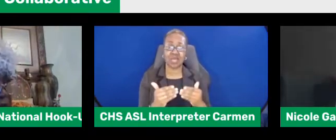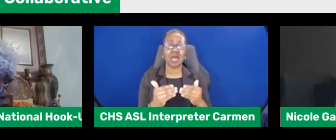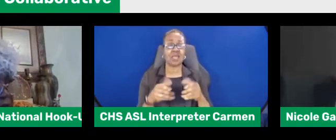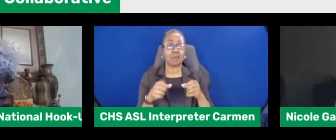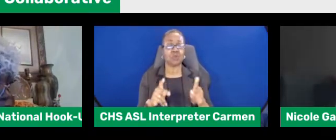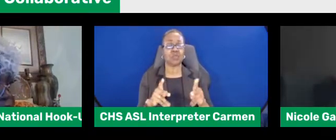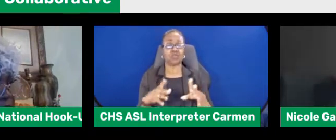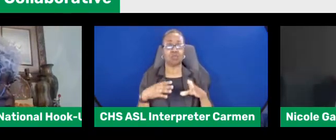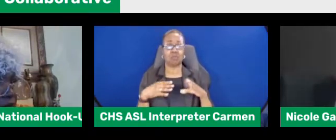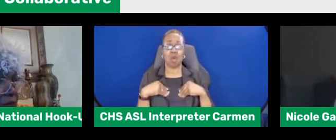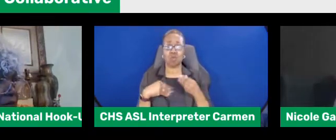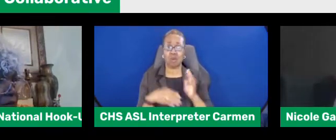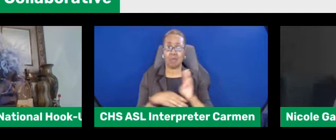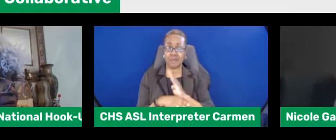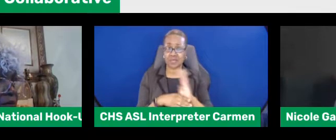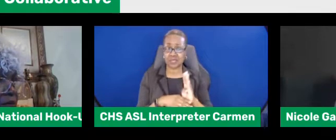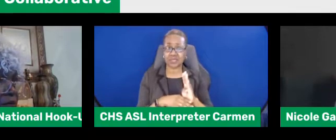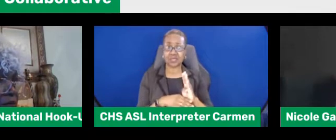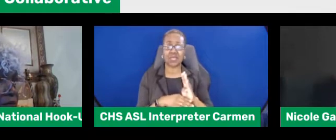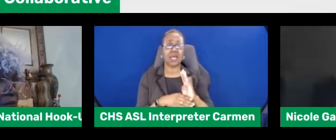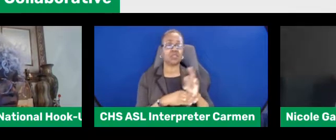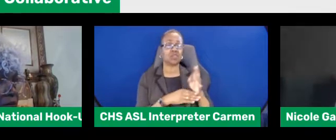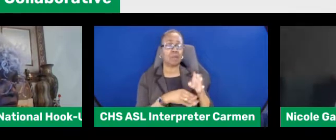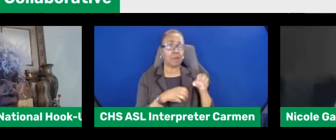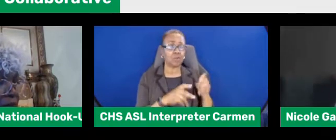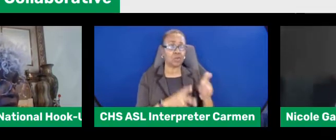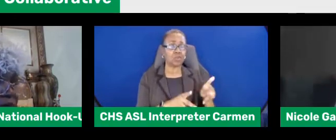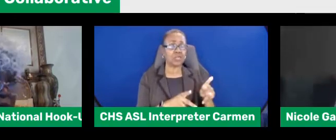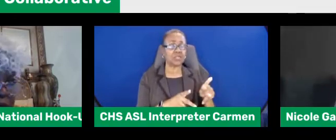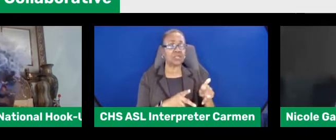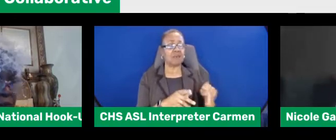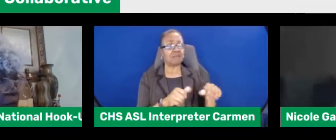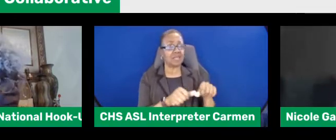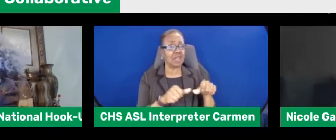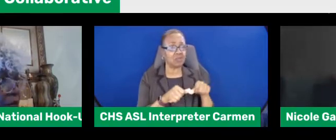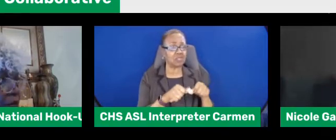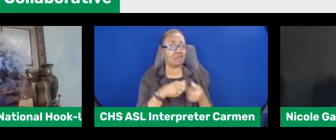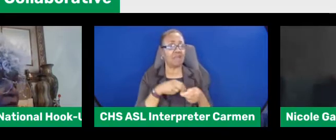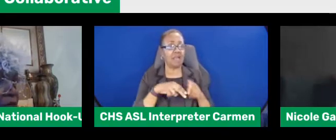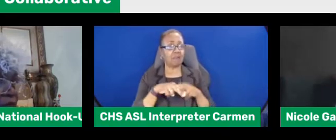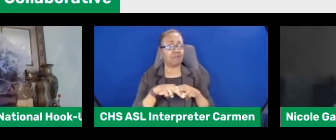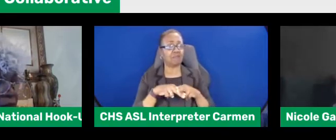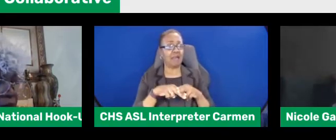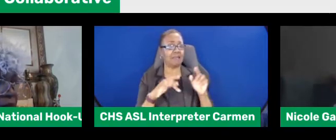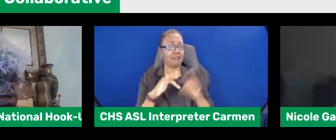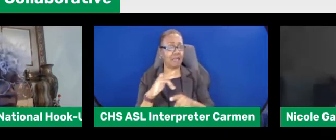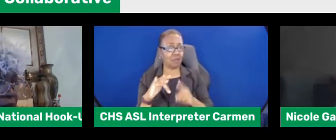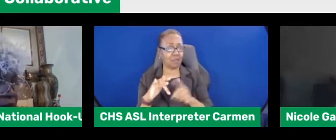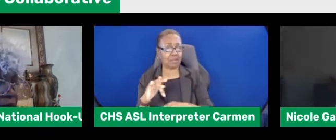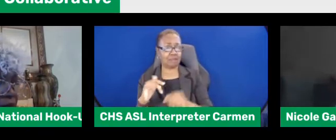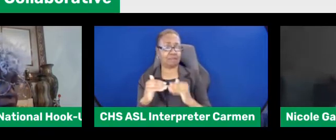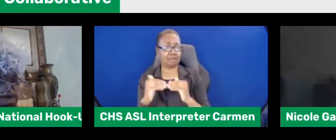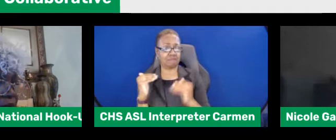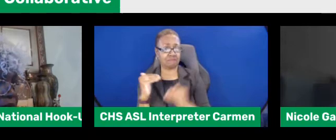the job opportunities within these areas of amplified inequity, and laying the foundations